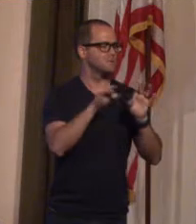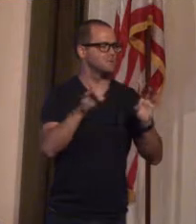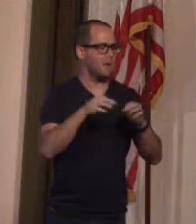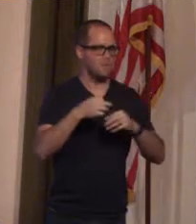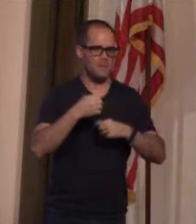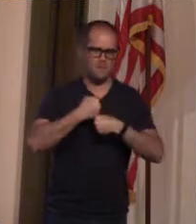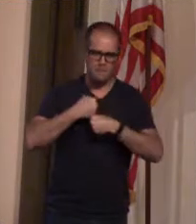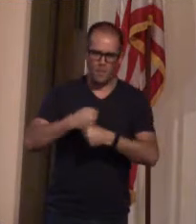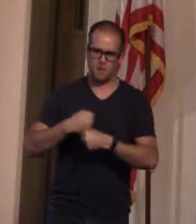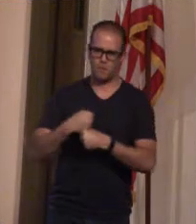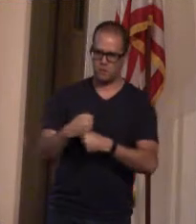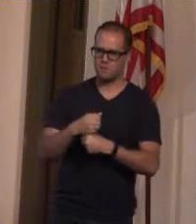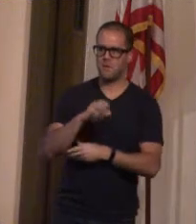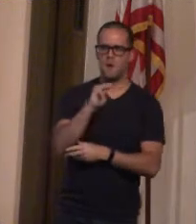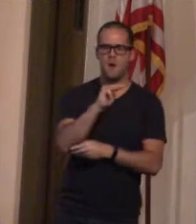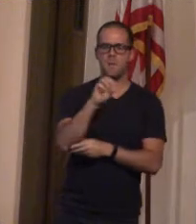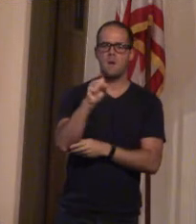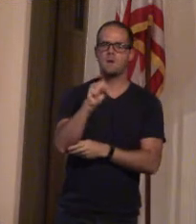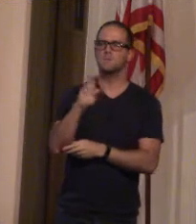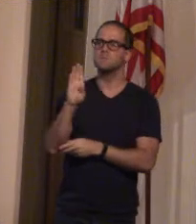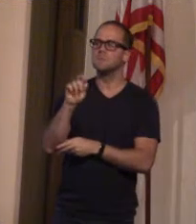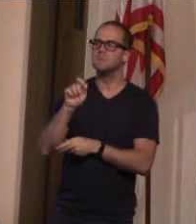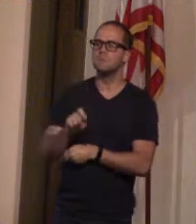MSB, right?